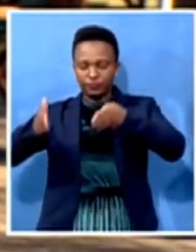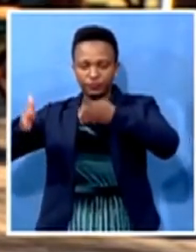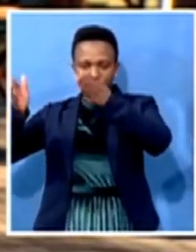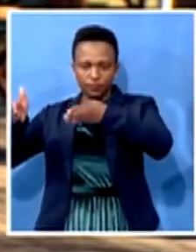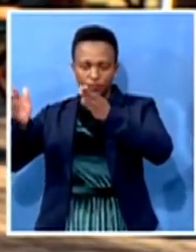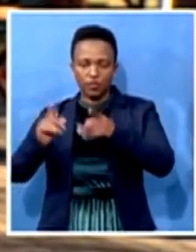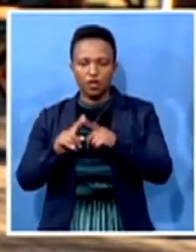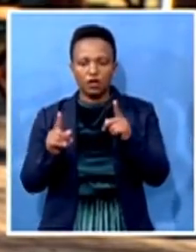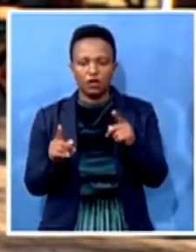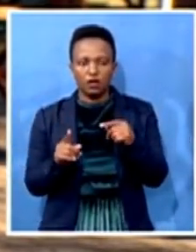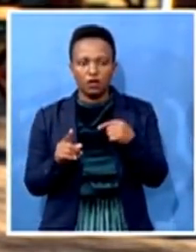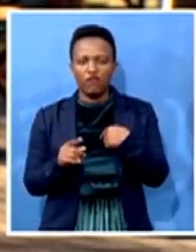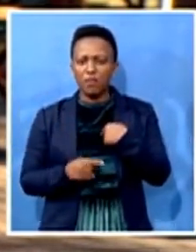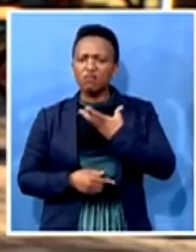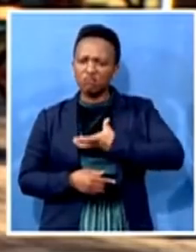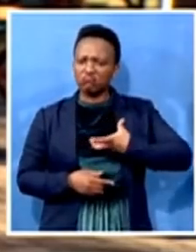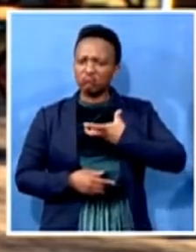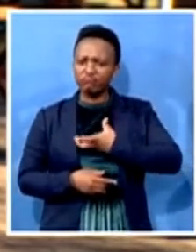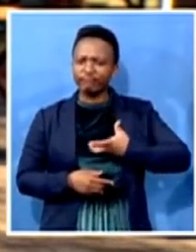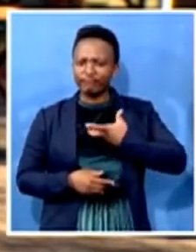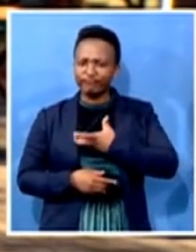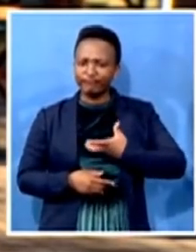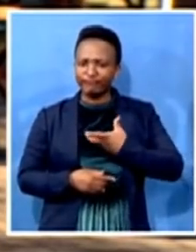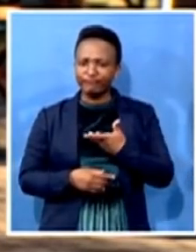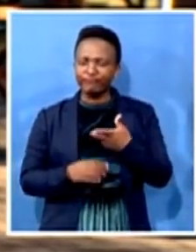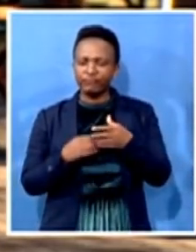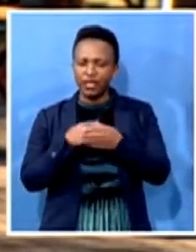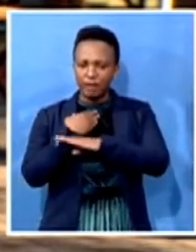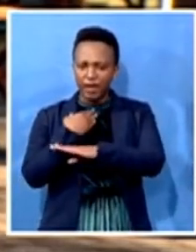then when you needed help from any nurse,